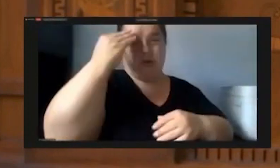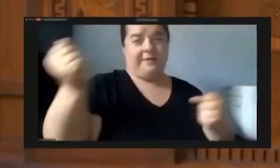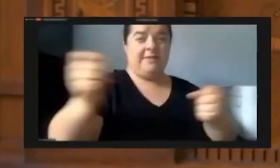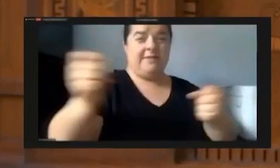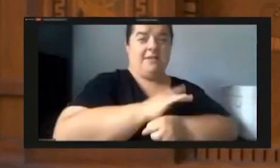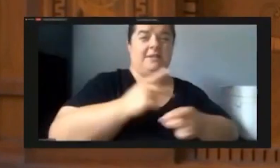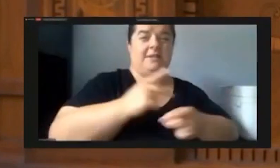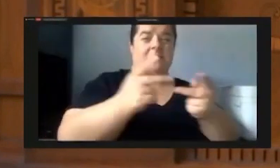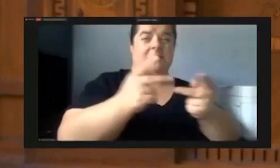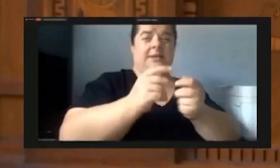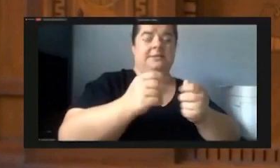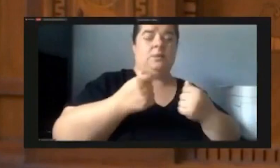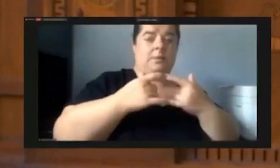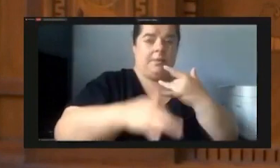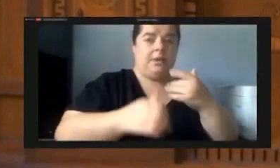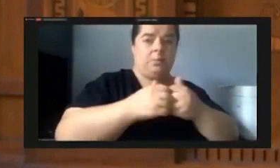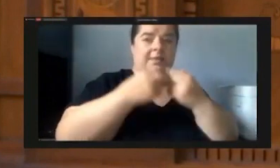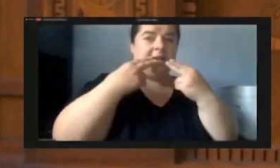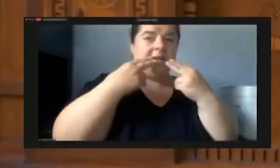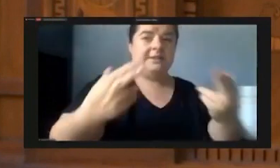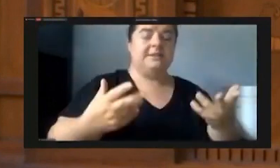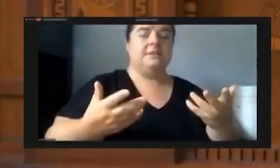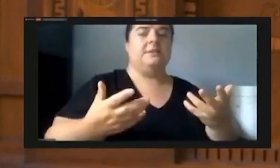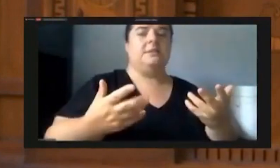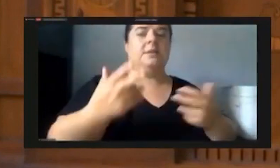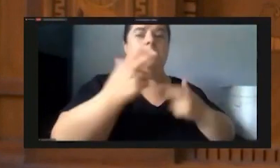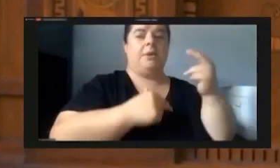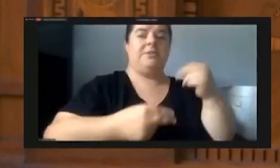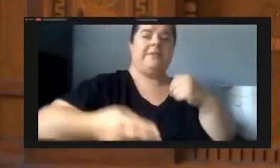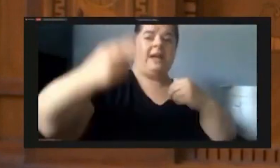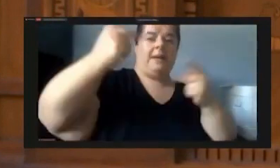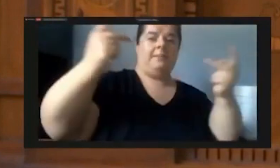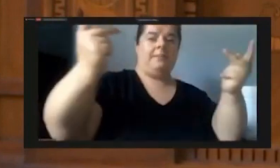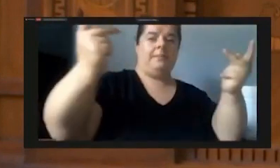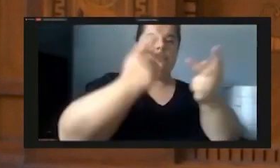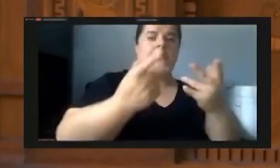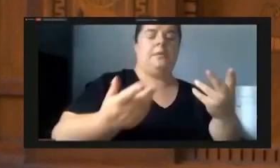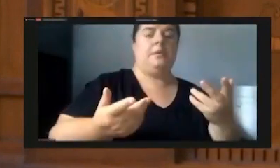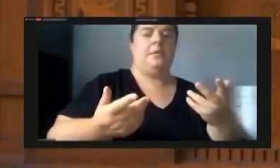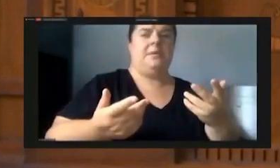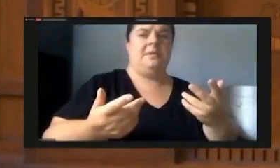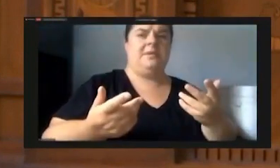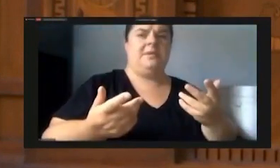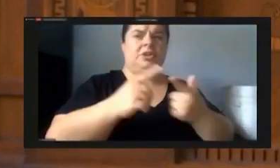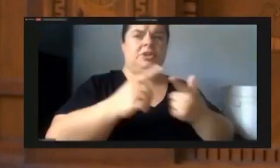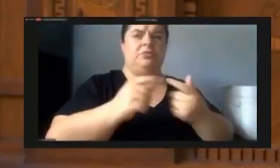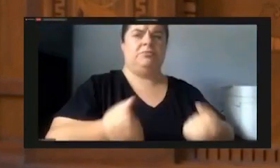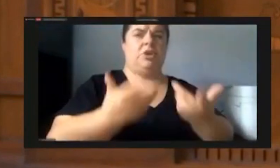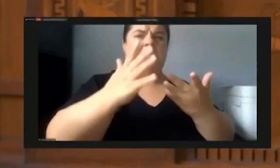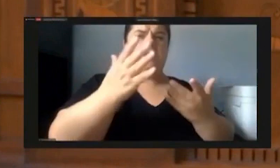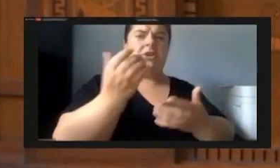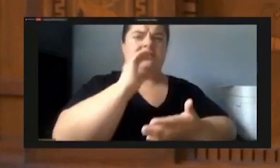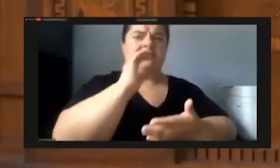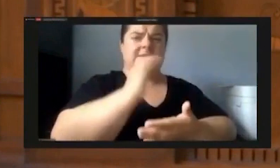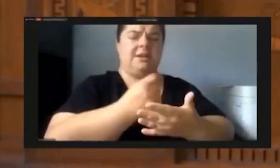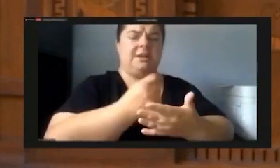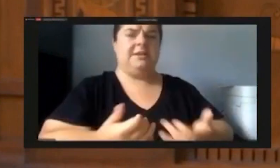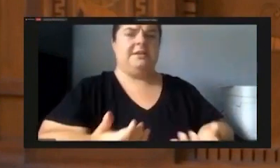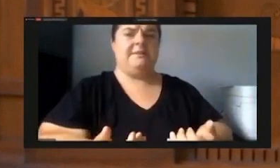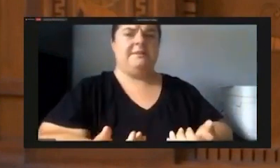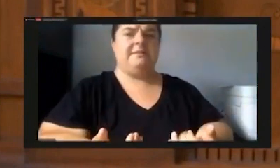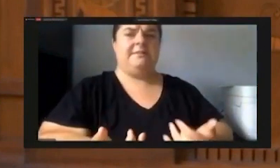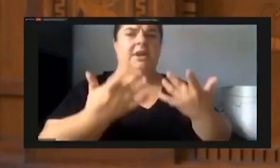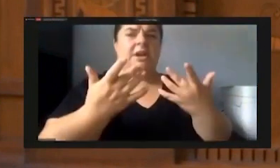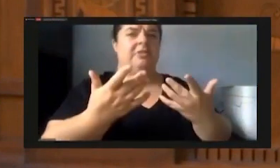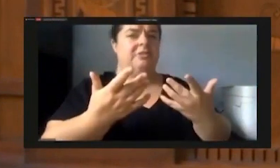innocents and have built the high places of Baal to burn their sons in the fire as burnt offerings to Baal, which I did not